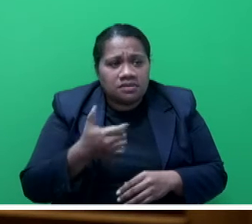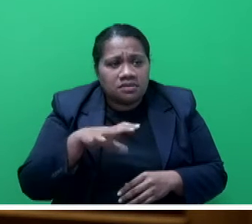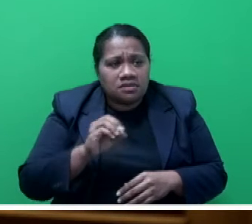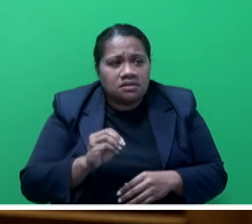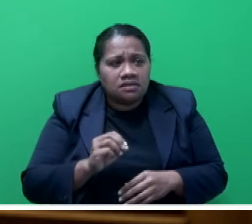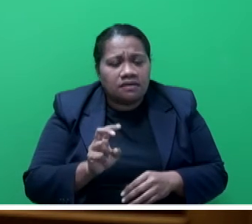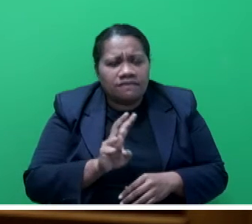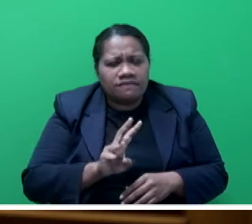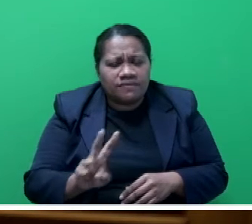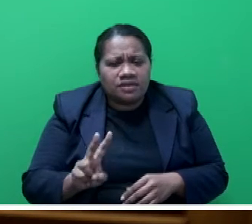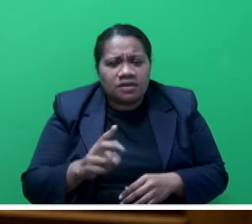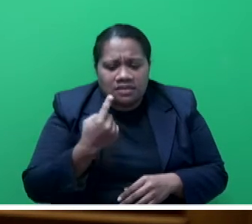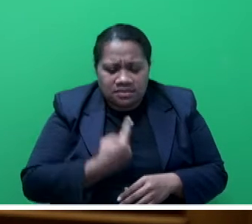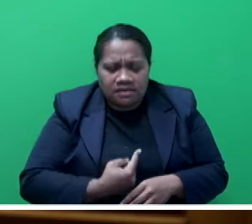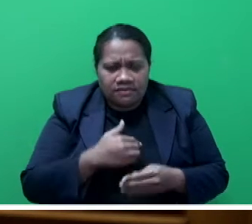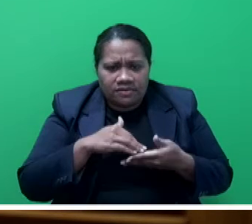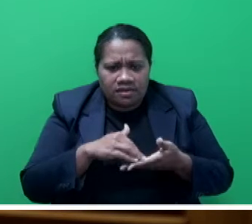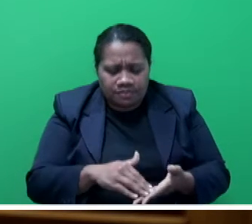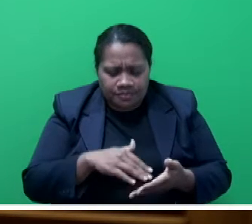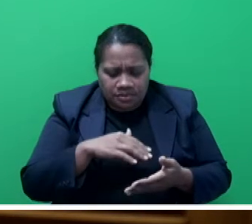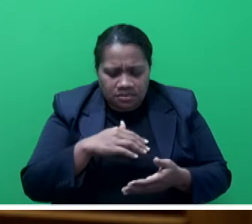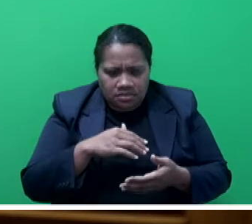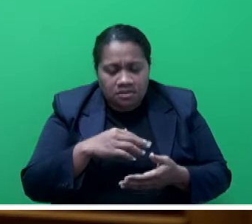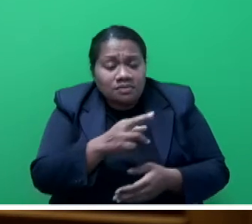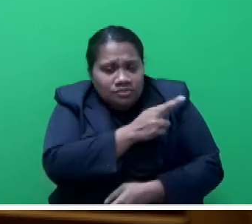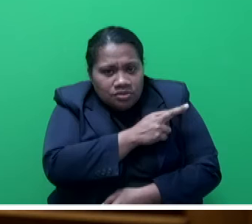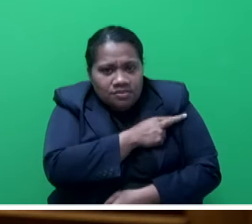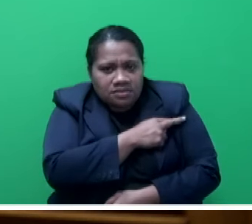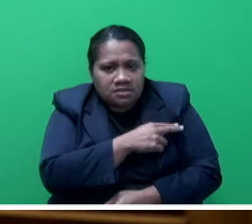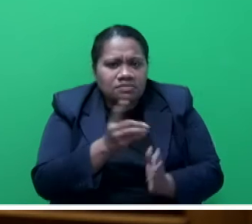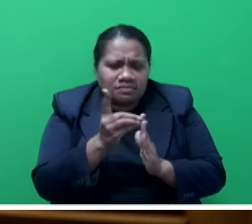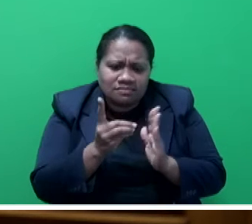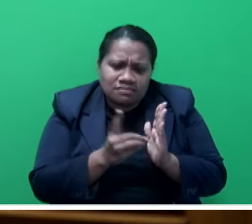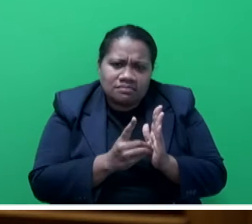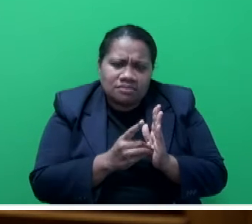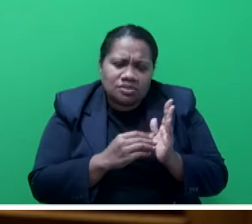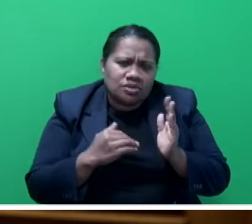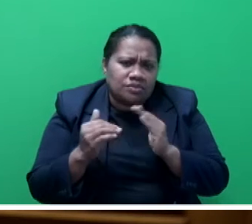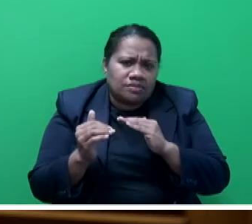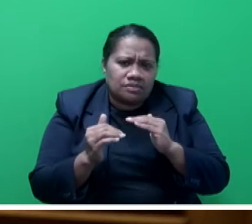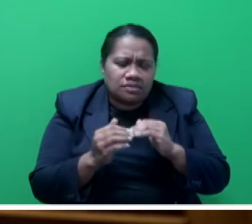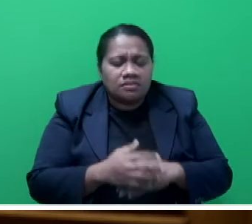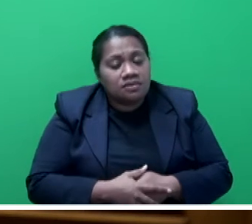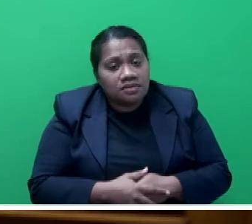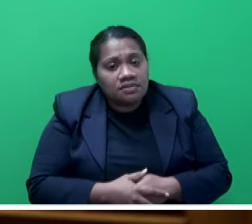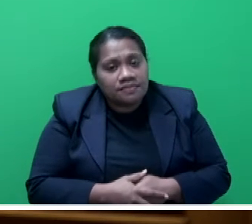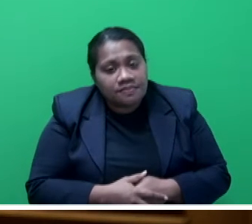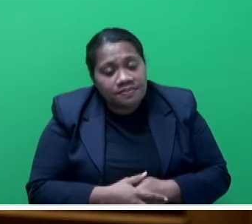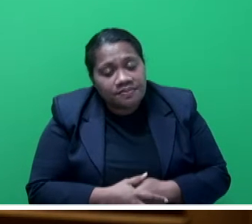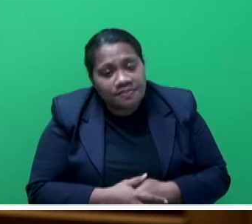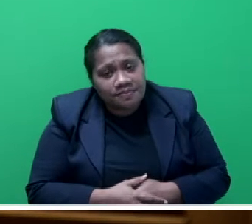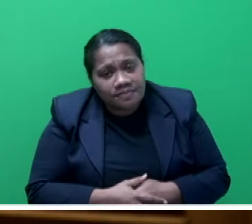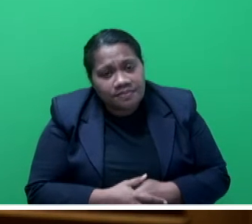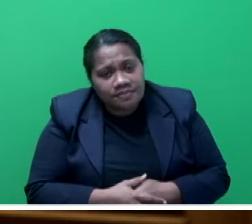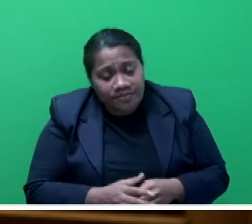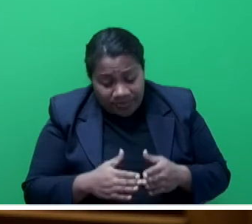self-help, self-responsibility, democracy, equality, equity, and solidarity. So, cooperates at